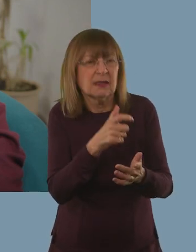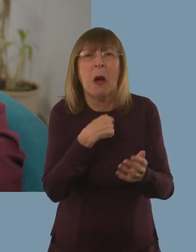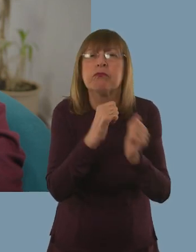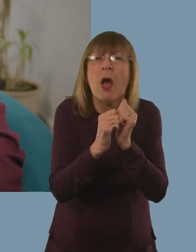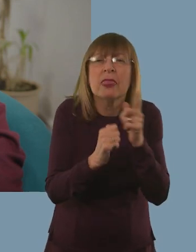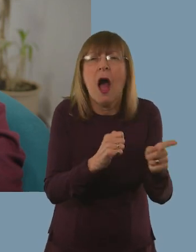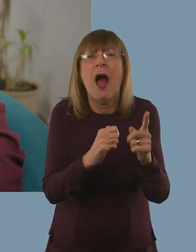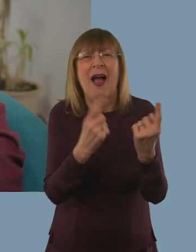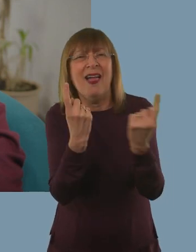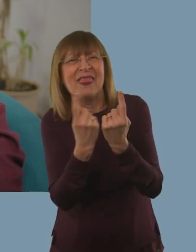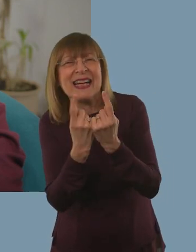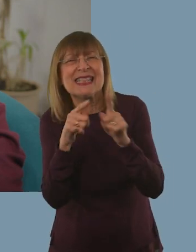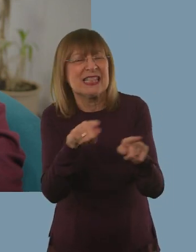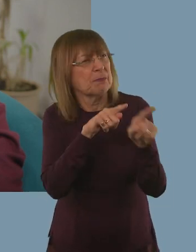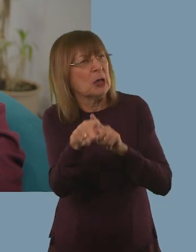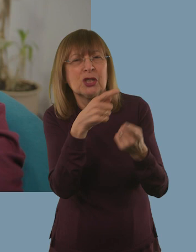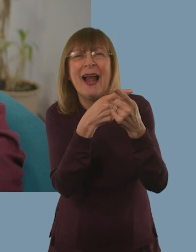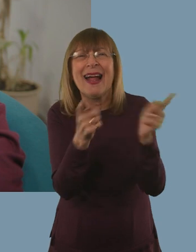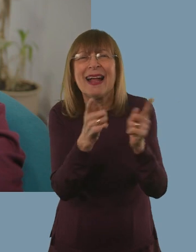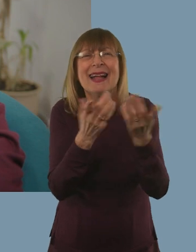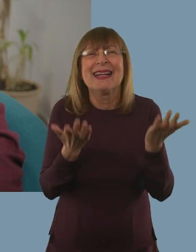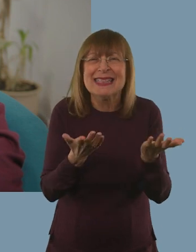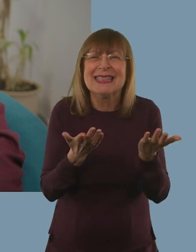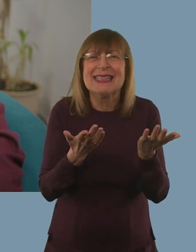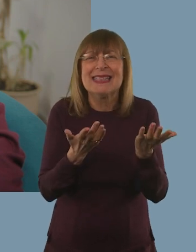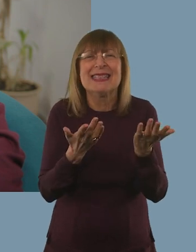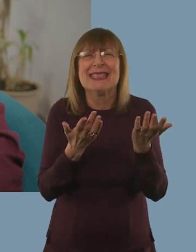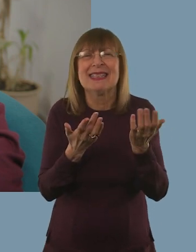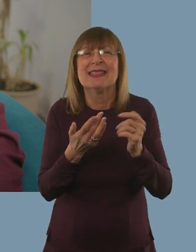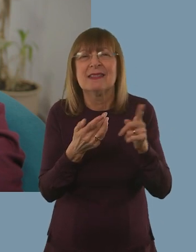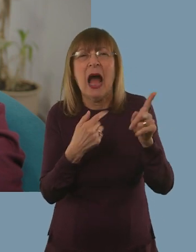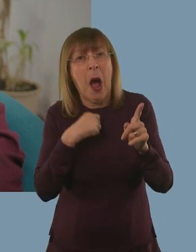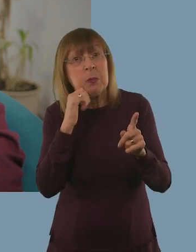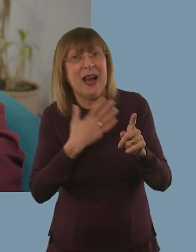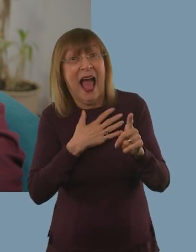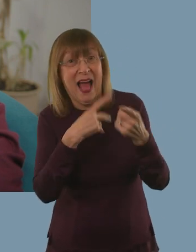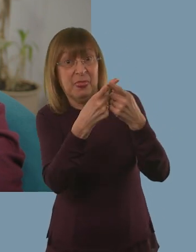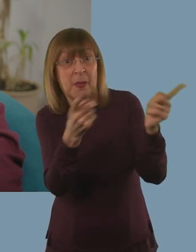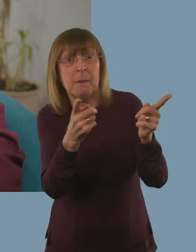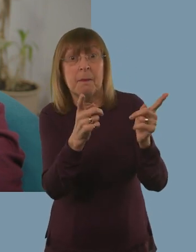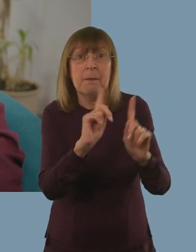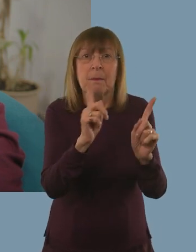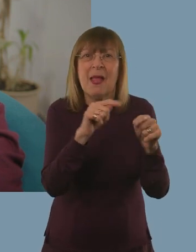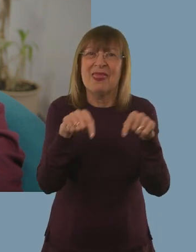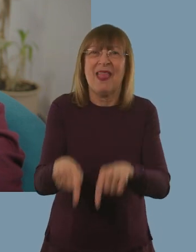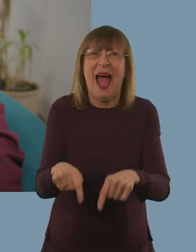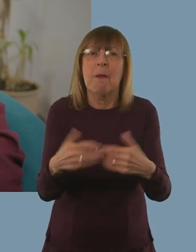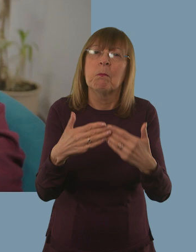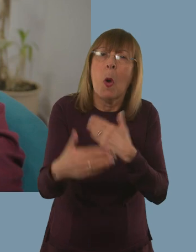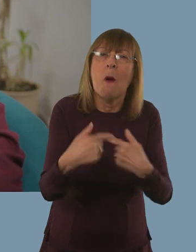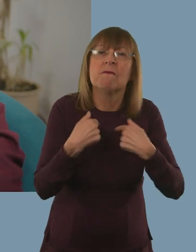attention, and I suppose that's not the right word, from my brothers and things like that. I would have liked them to have been there more